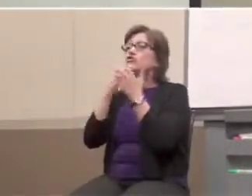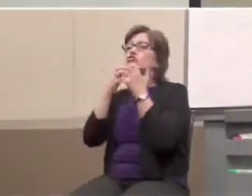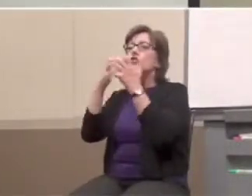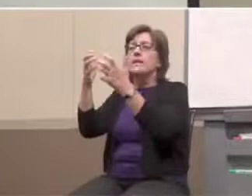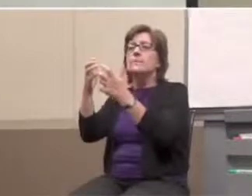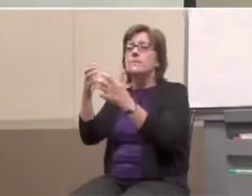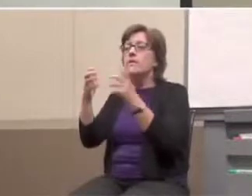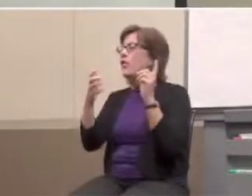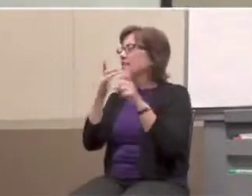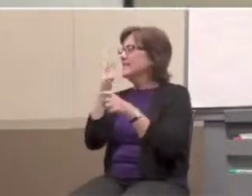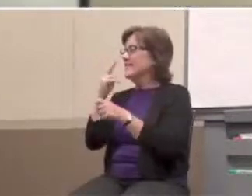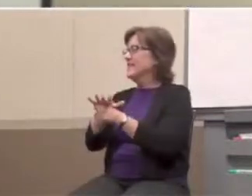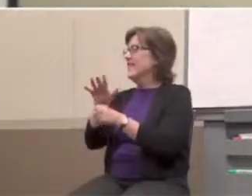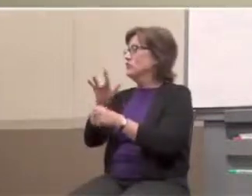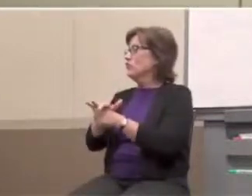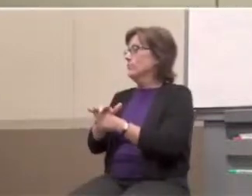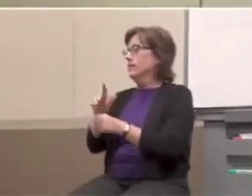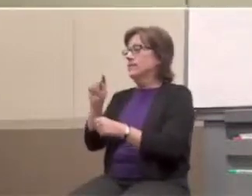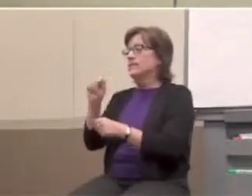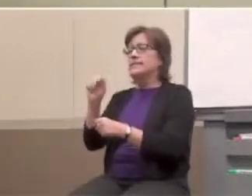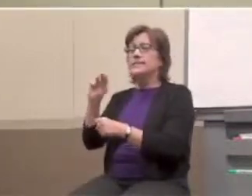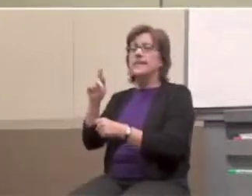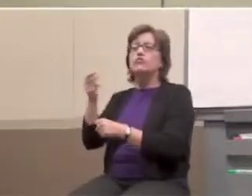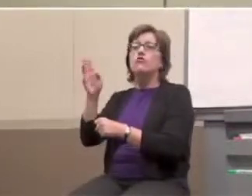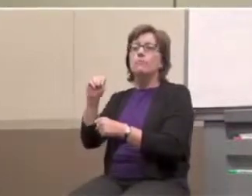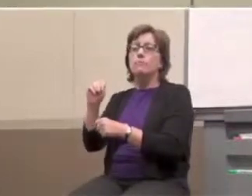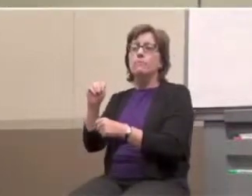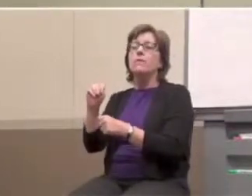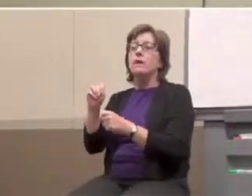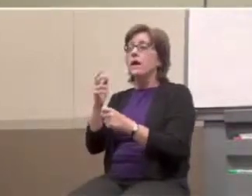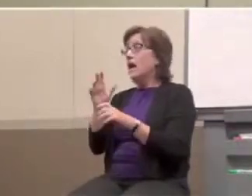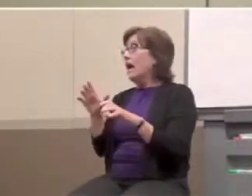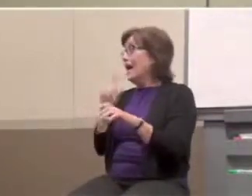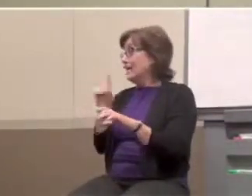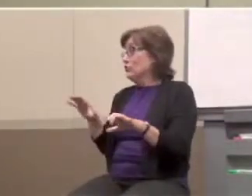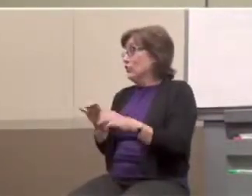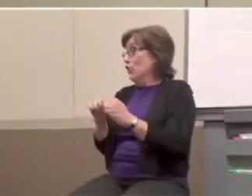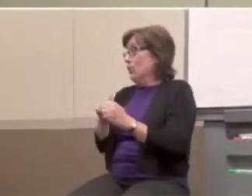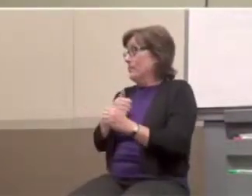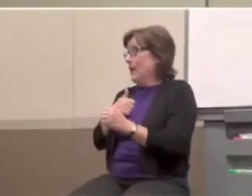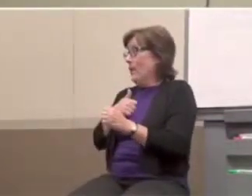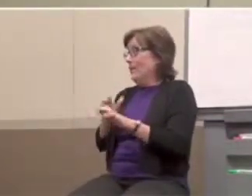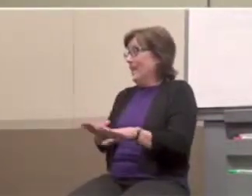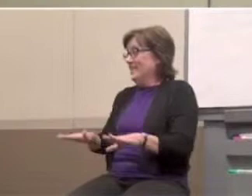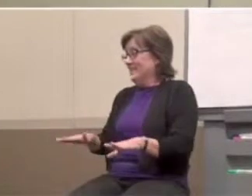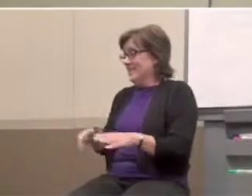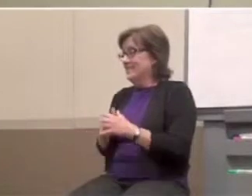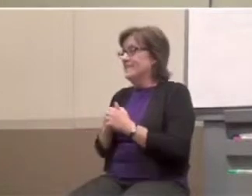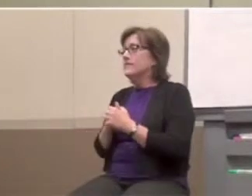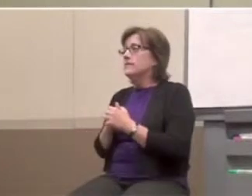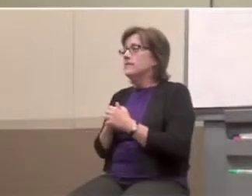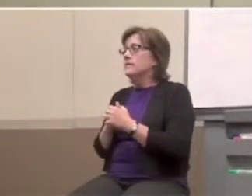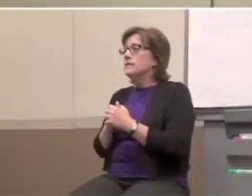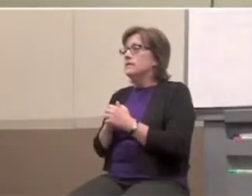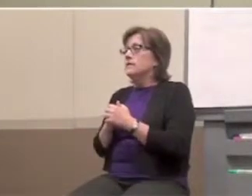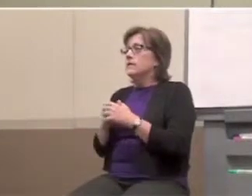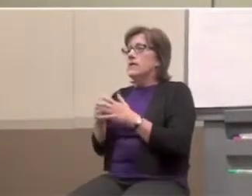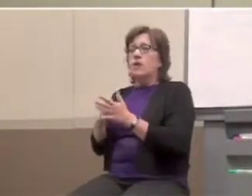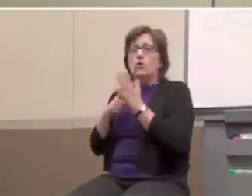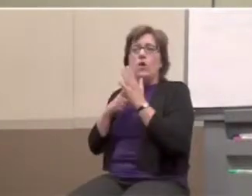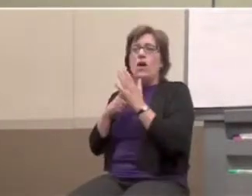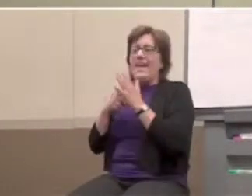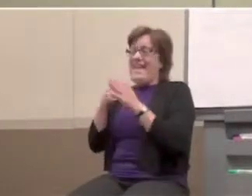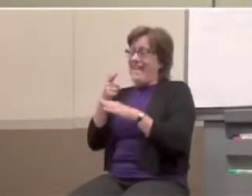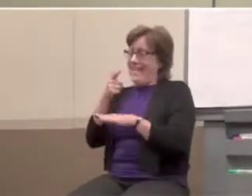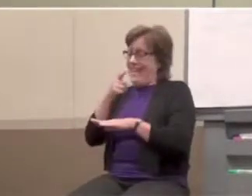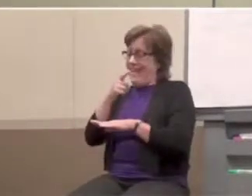tantrums. Okay, tantrums. I actually do this with my own kids. So you require every afternoon from 4